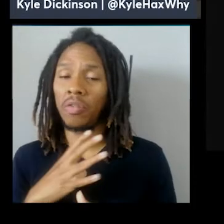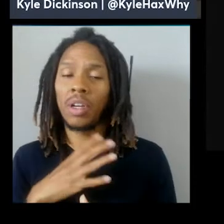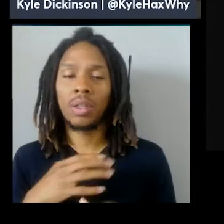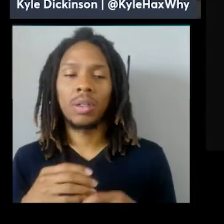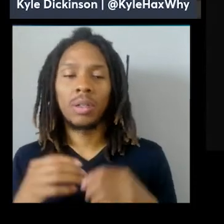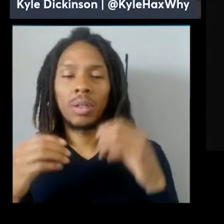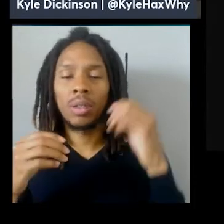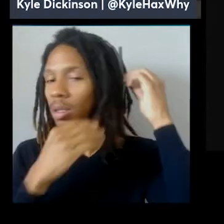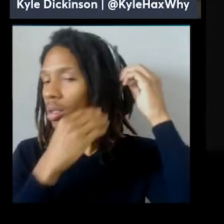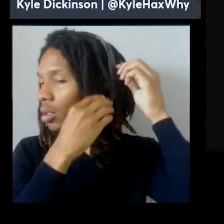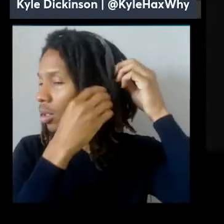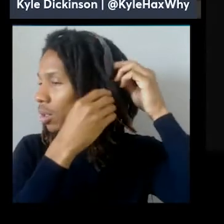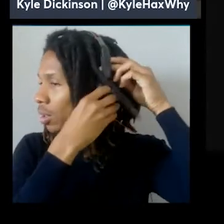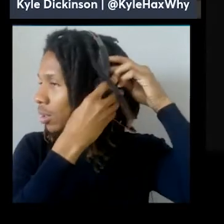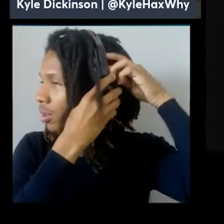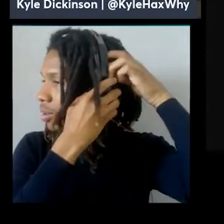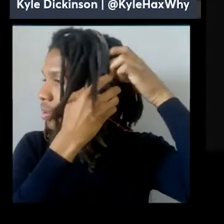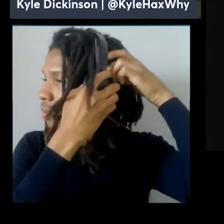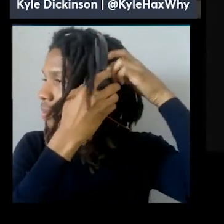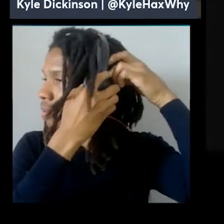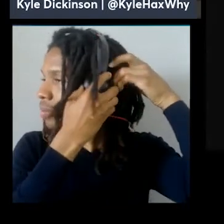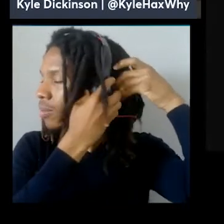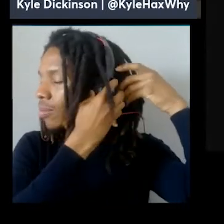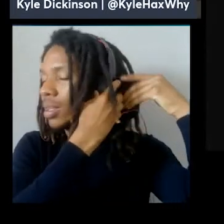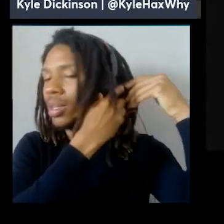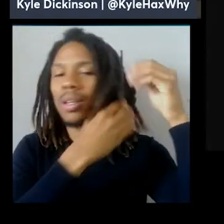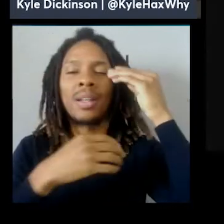right. Demo. That's right.